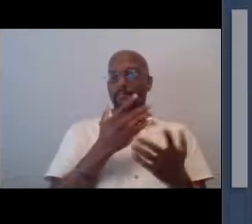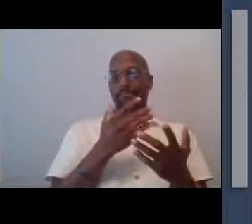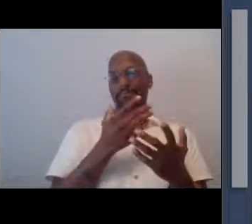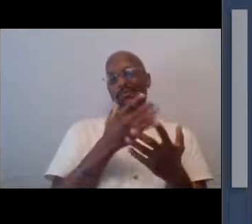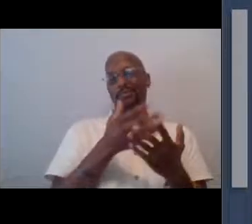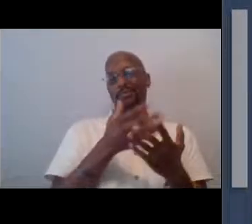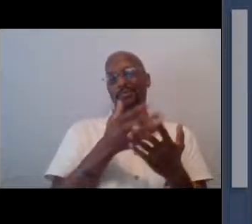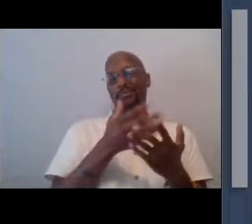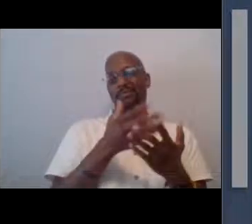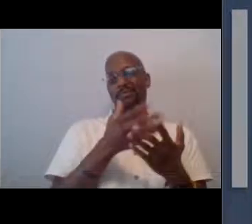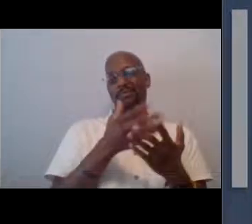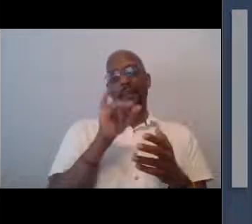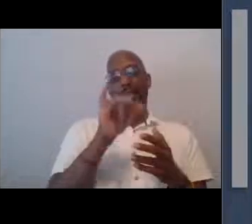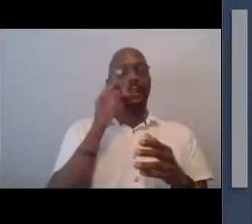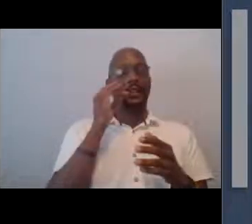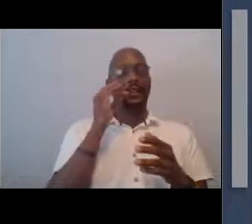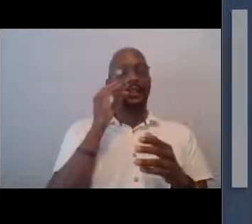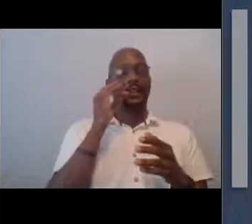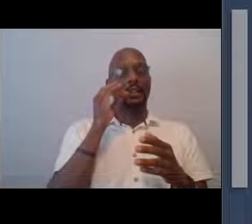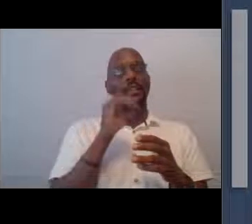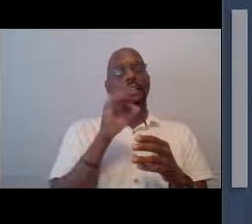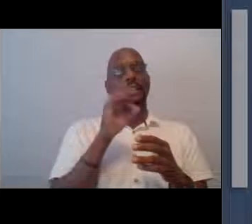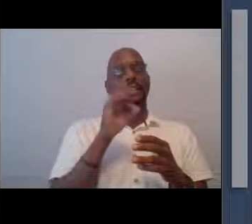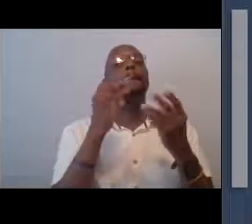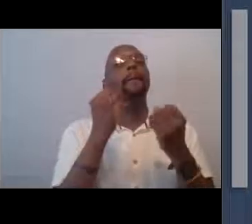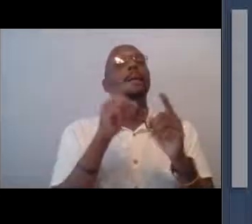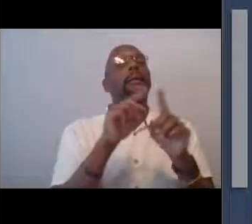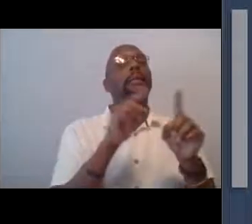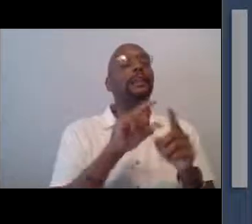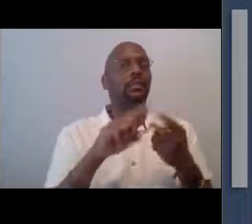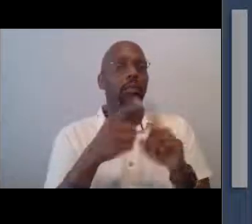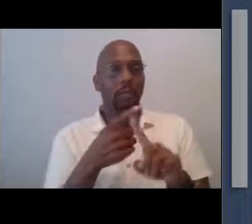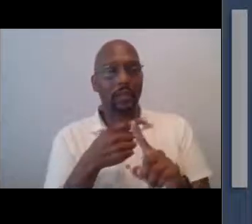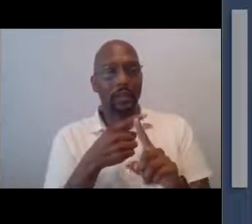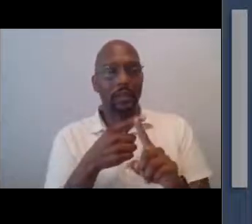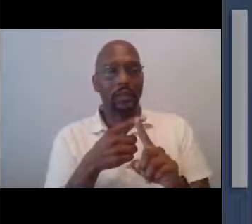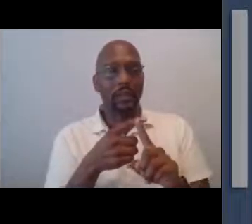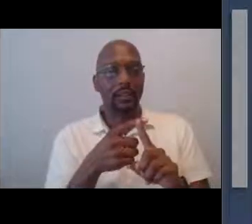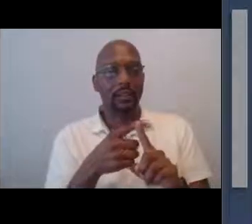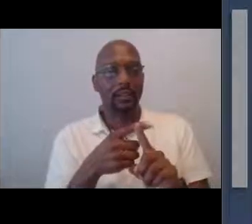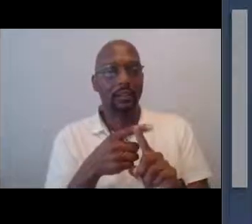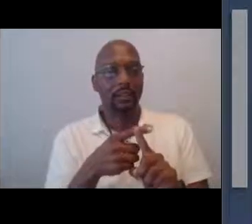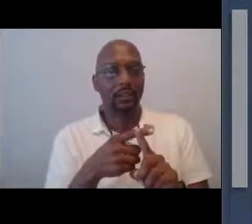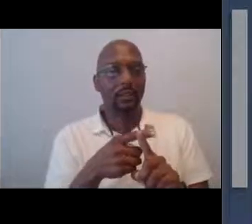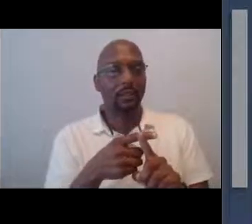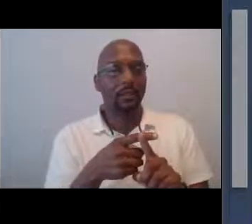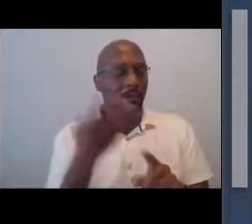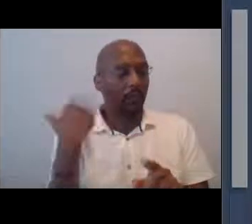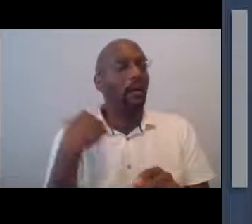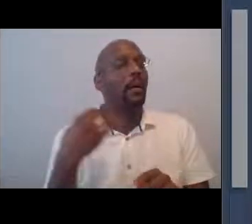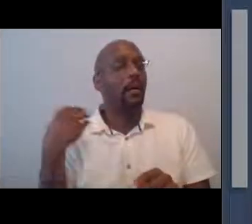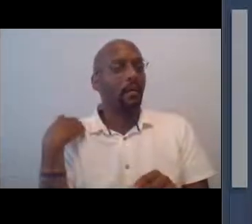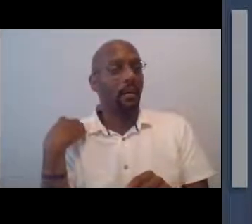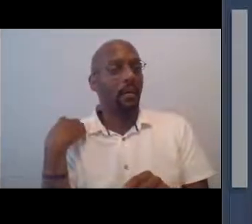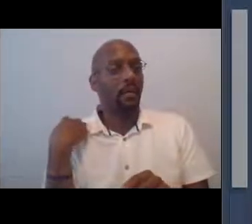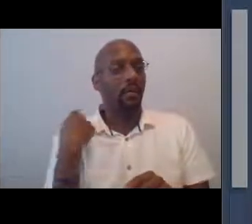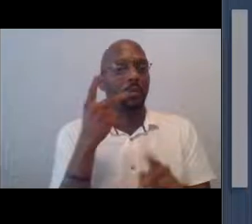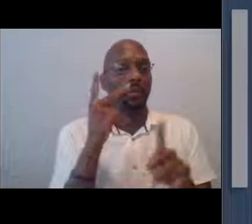this experience of many of our friends, and in my case, of my former boss, being one of the people who